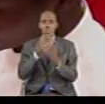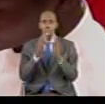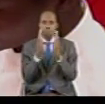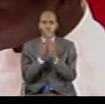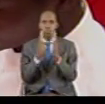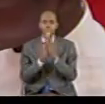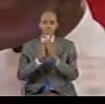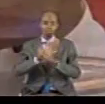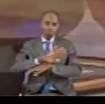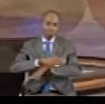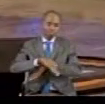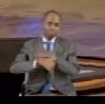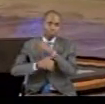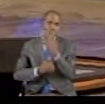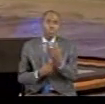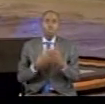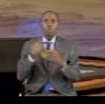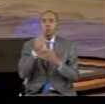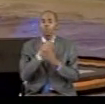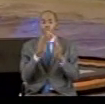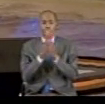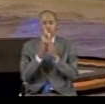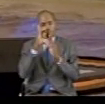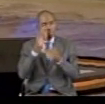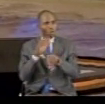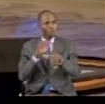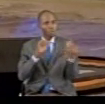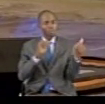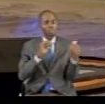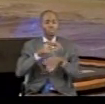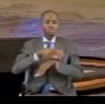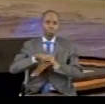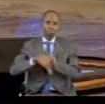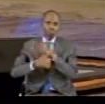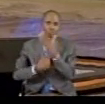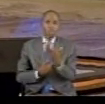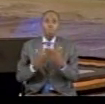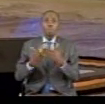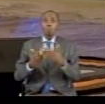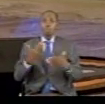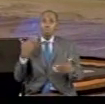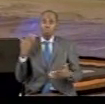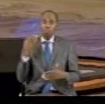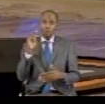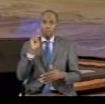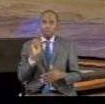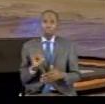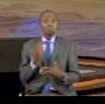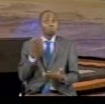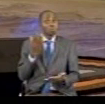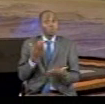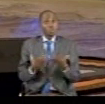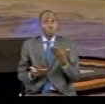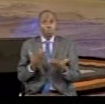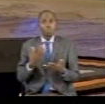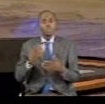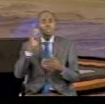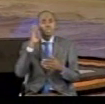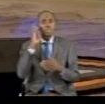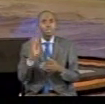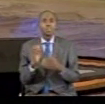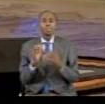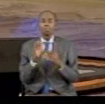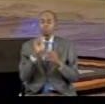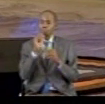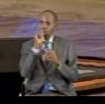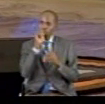which intercede, pray day and night before him, though he bear long with